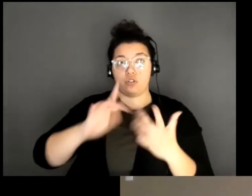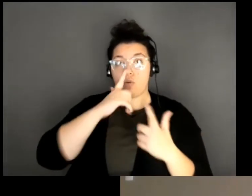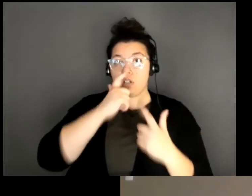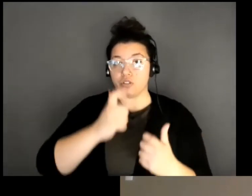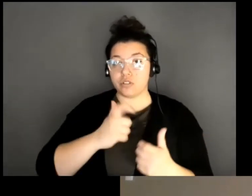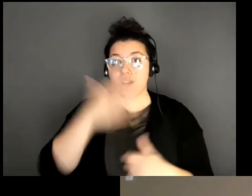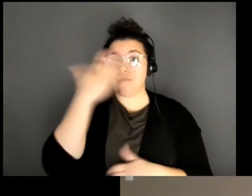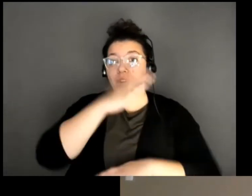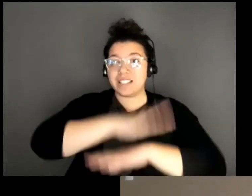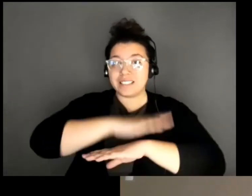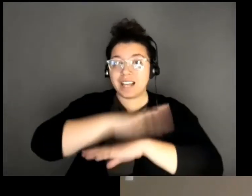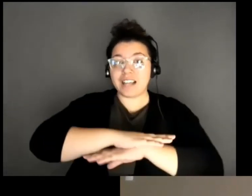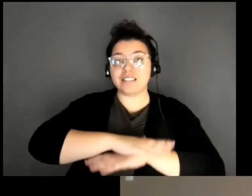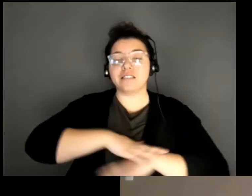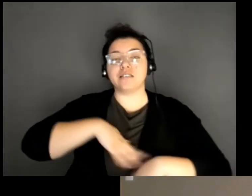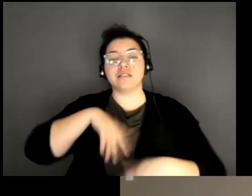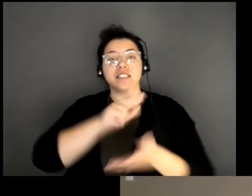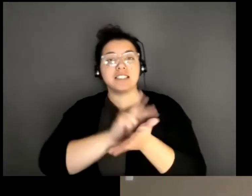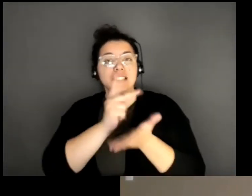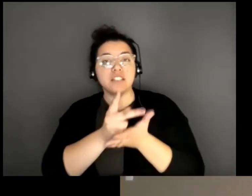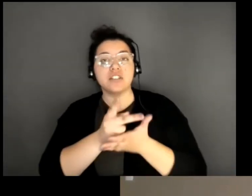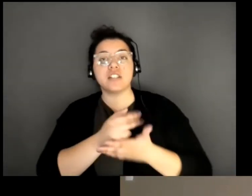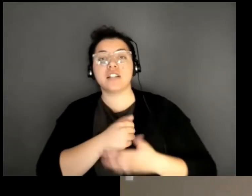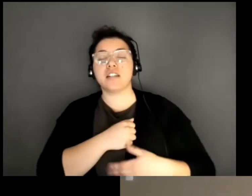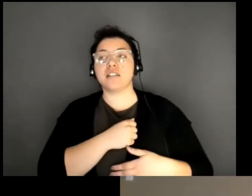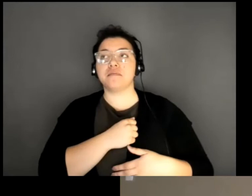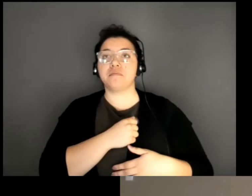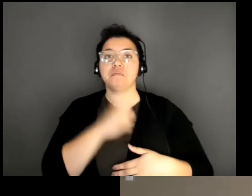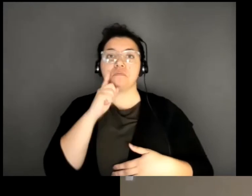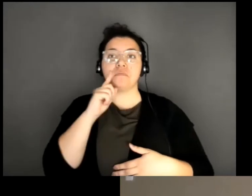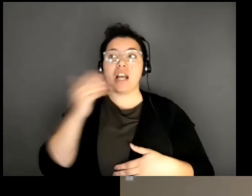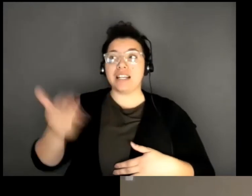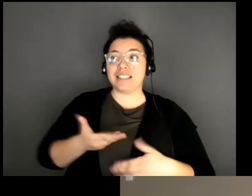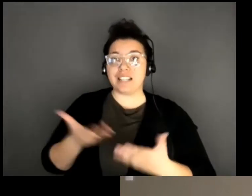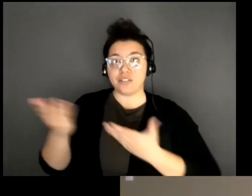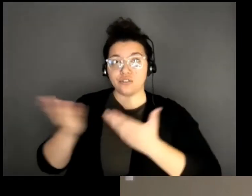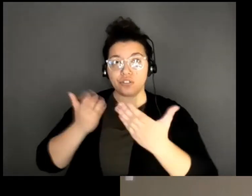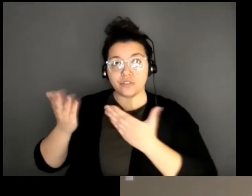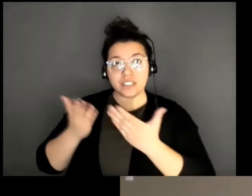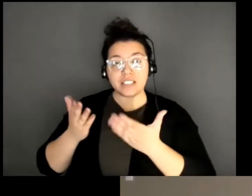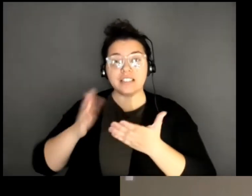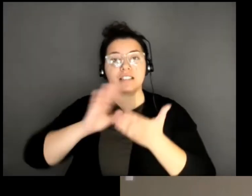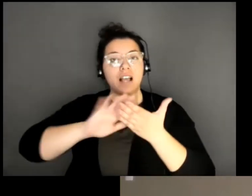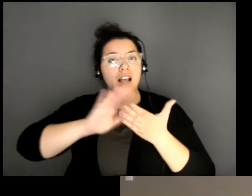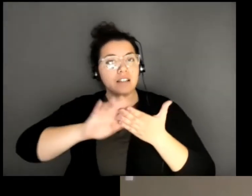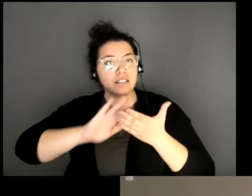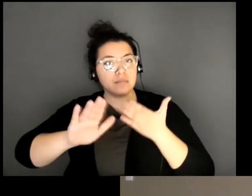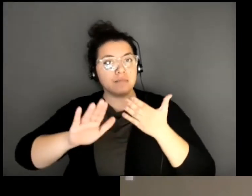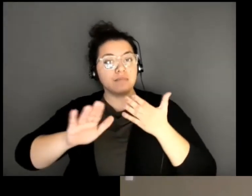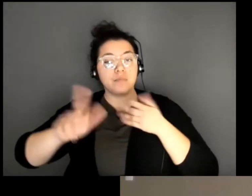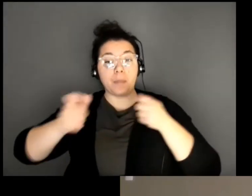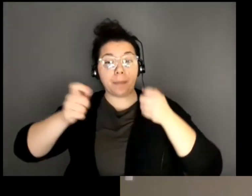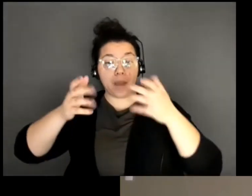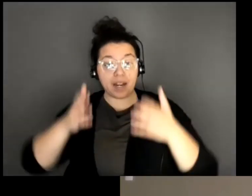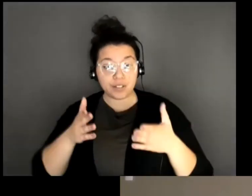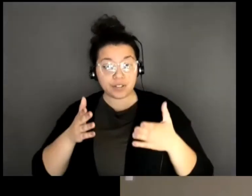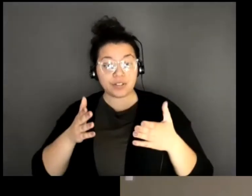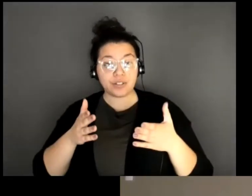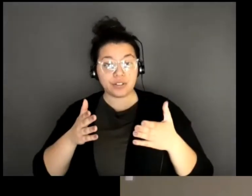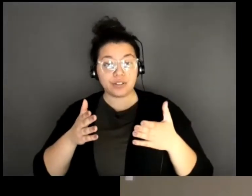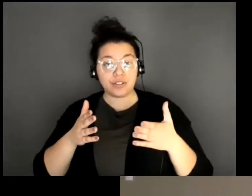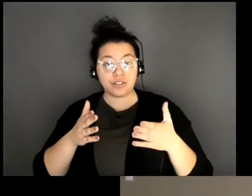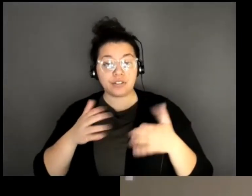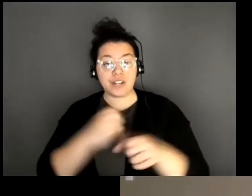in the kitchen? Is it in guest services, housekeeping, manager? Make sure you're doing all panelists